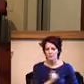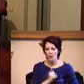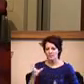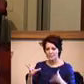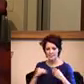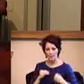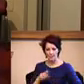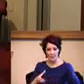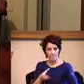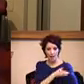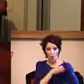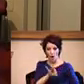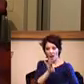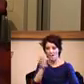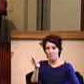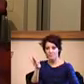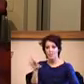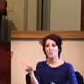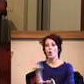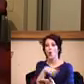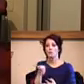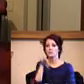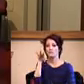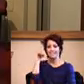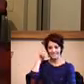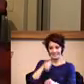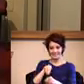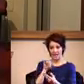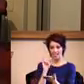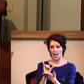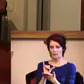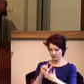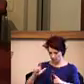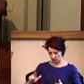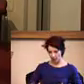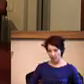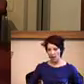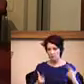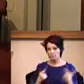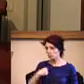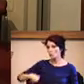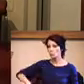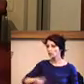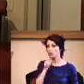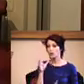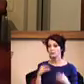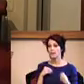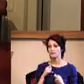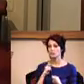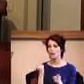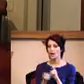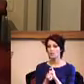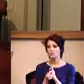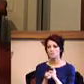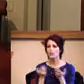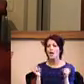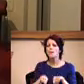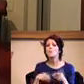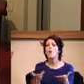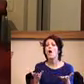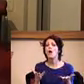spirit because in that there is life and if we don't change we